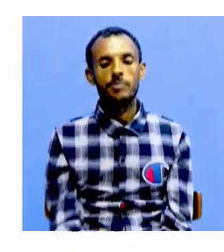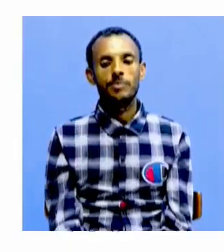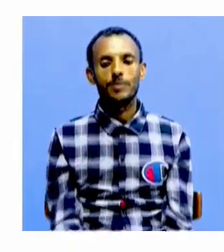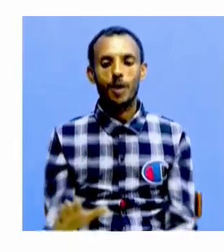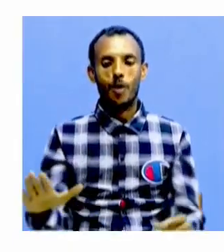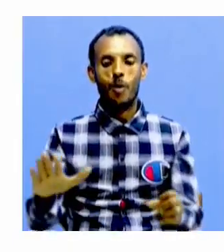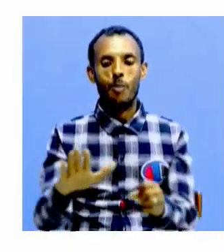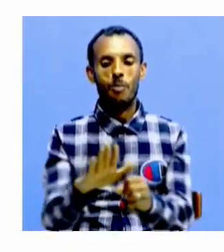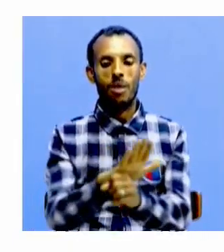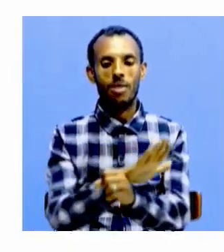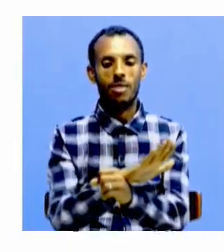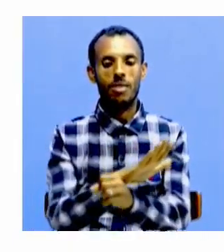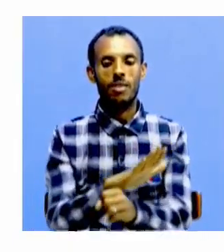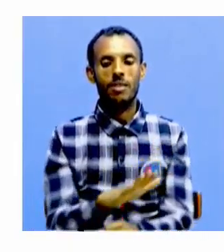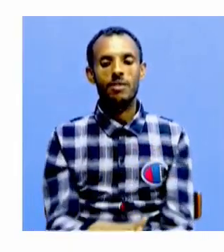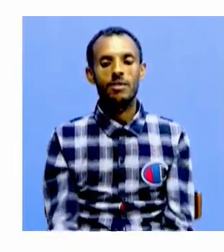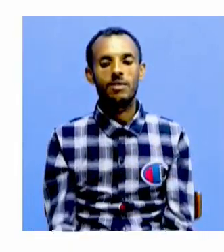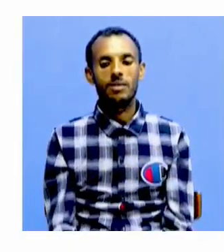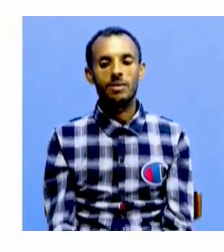complete